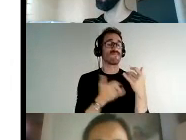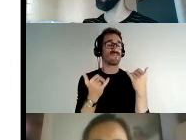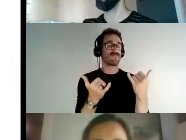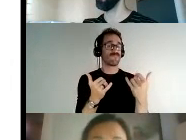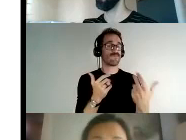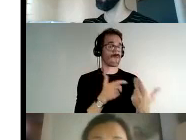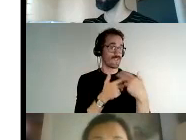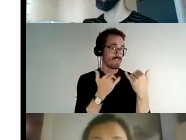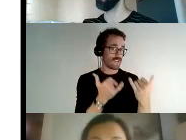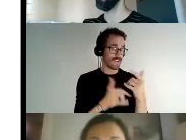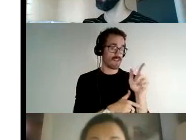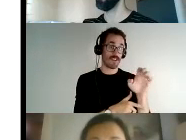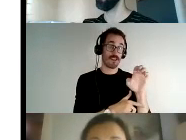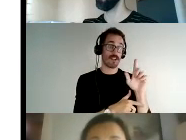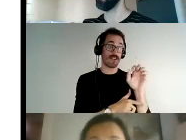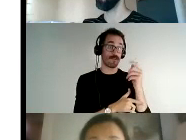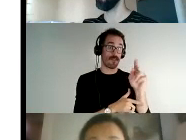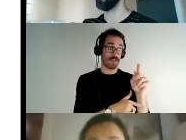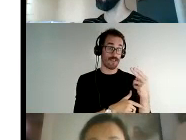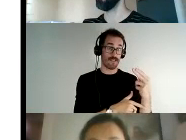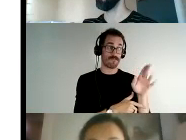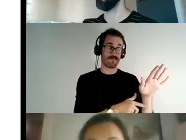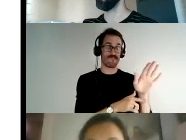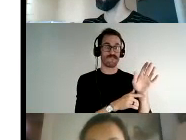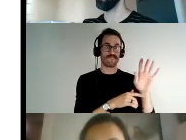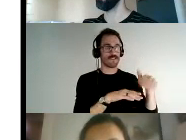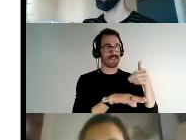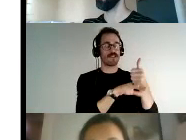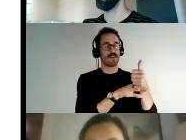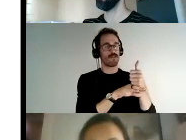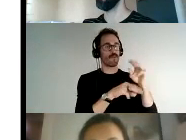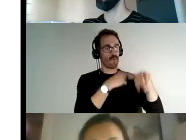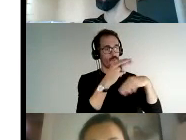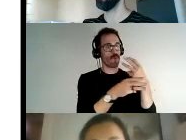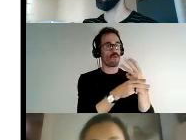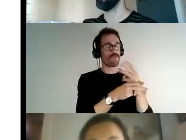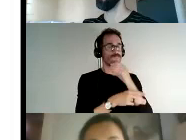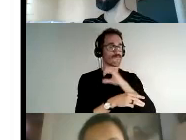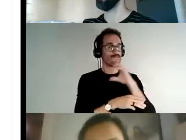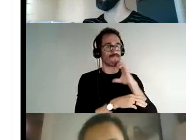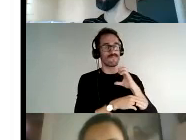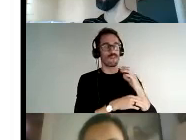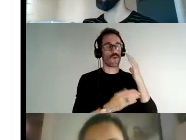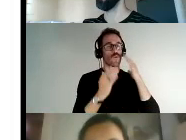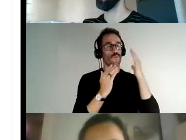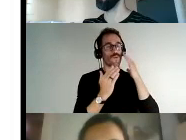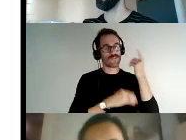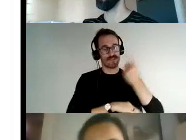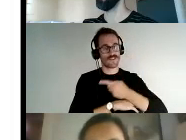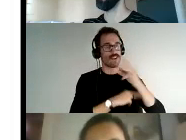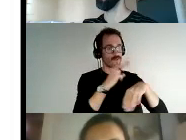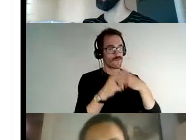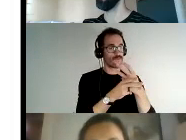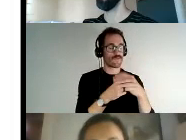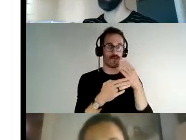us. Elizabeth is the founder of World Elder Abuse Awareness Day, and she is a pioneer and she knows so much about